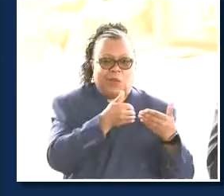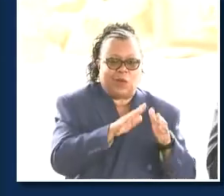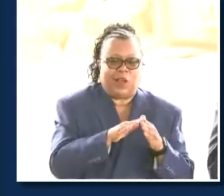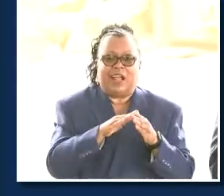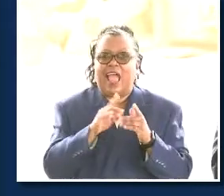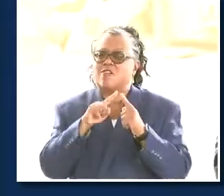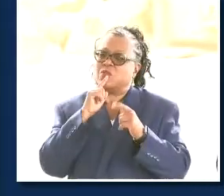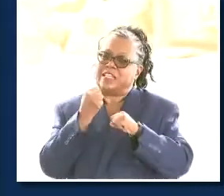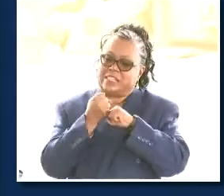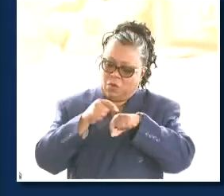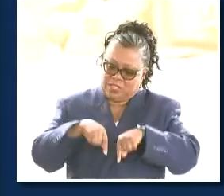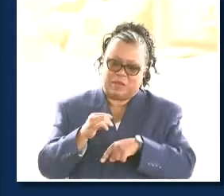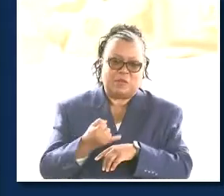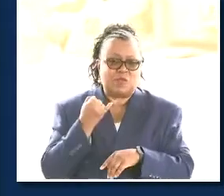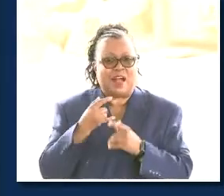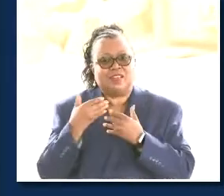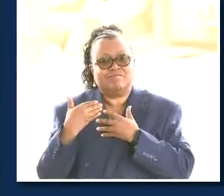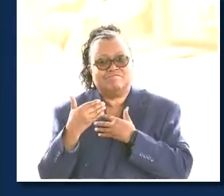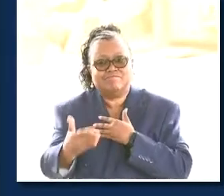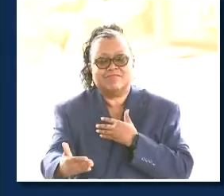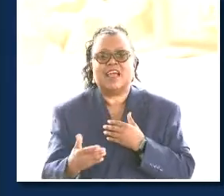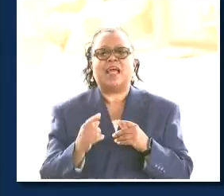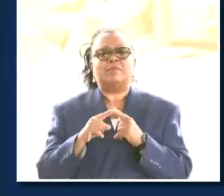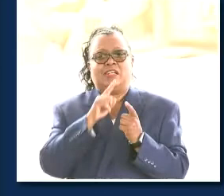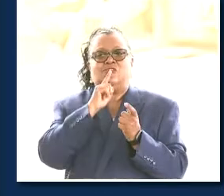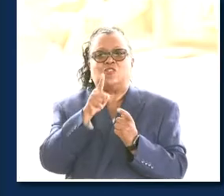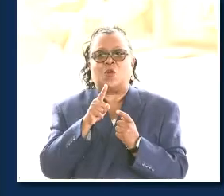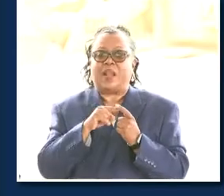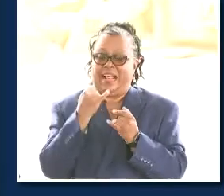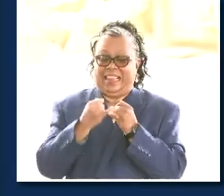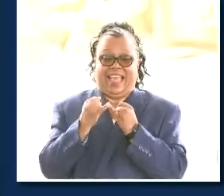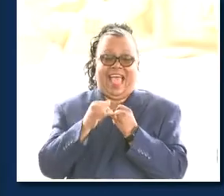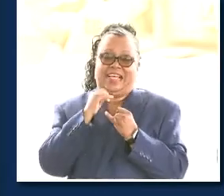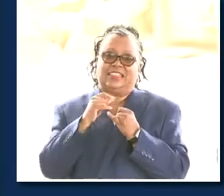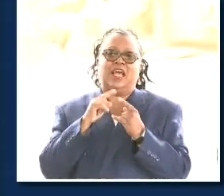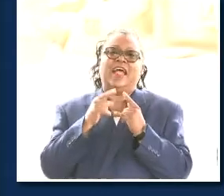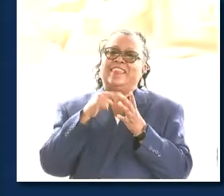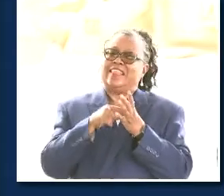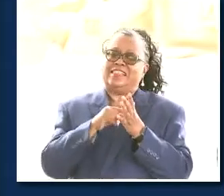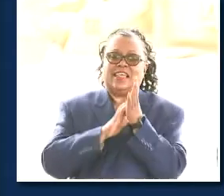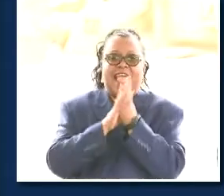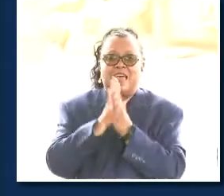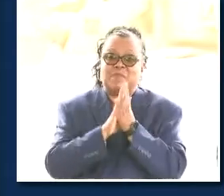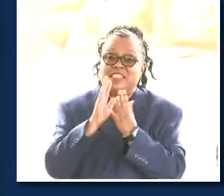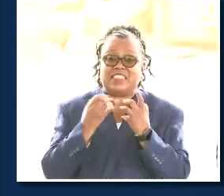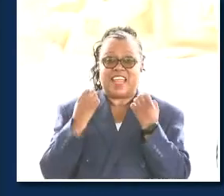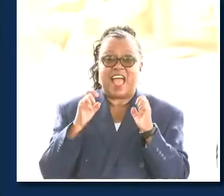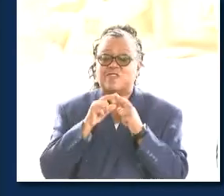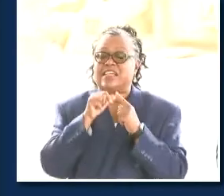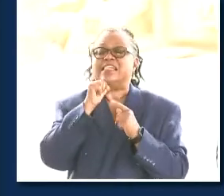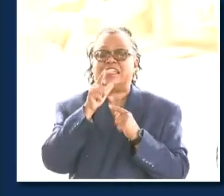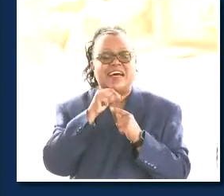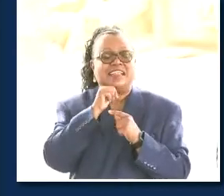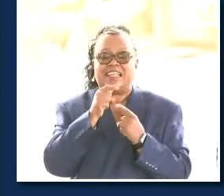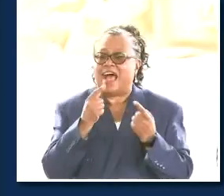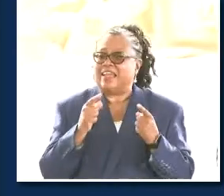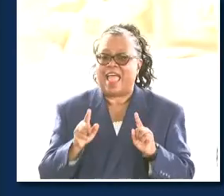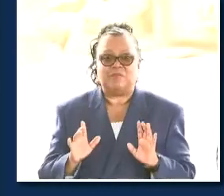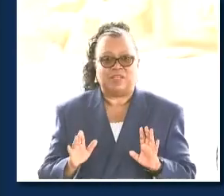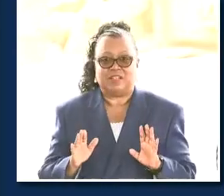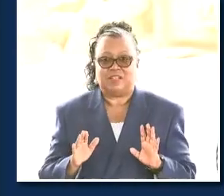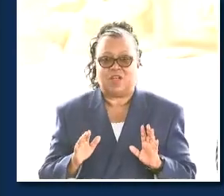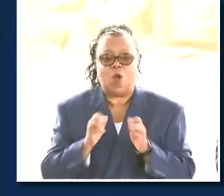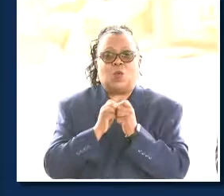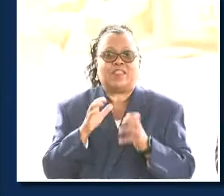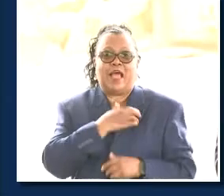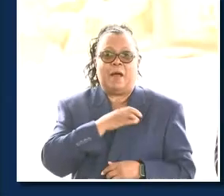very supportive of this project throughout. And certainly, last but not least, this ambitious effort, it does not happen